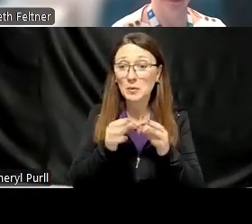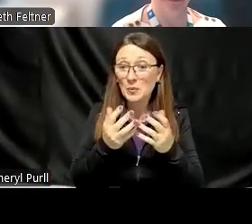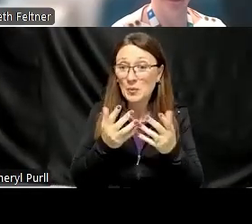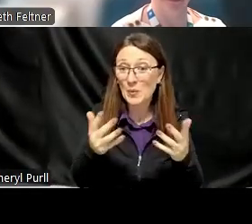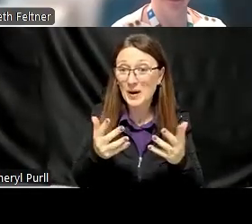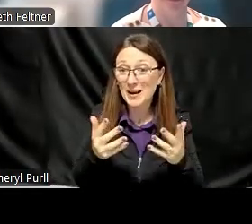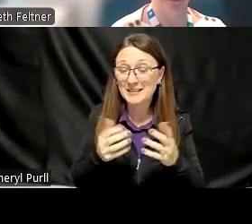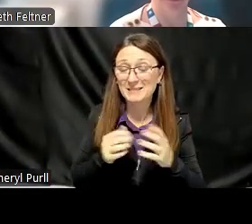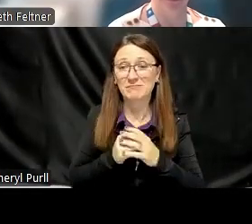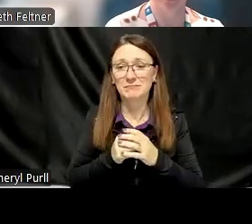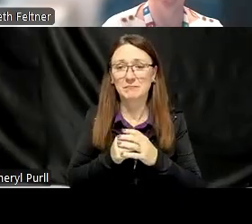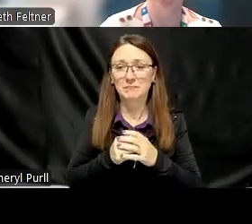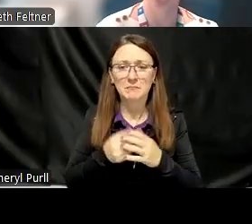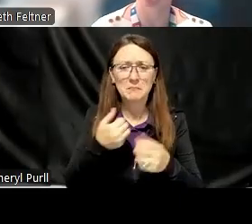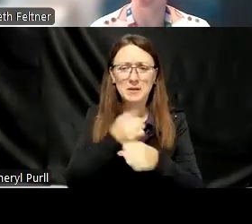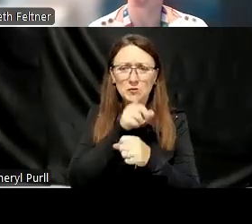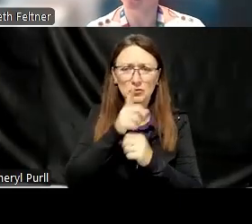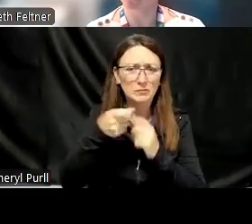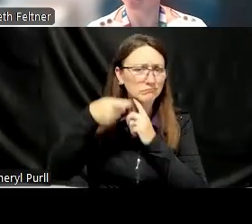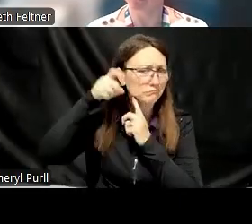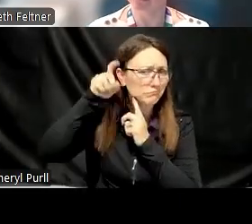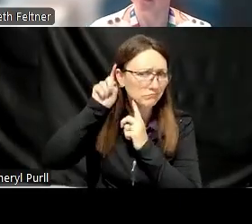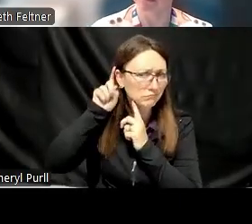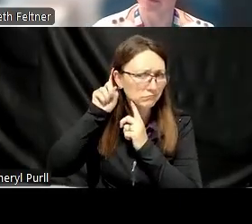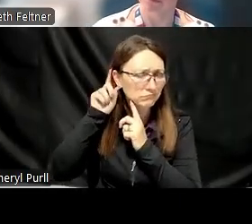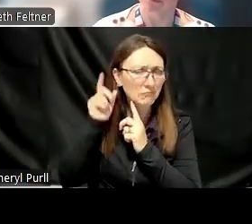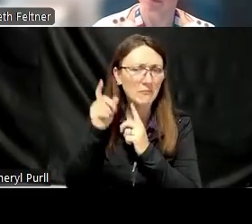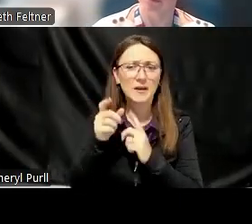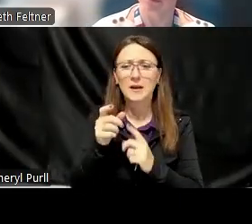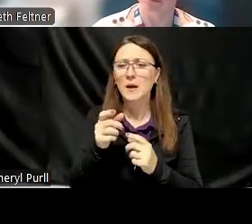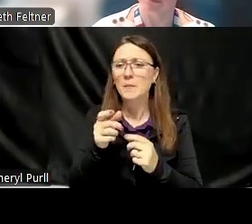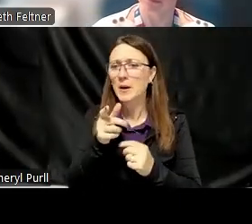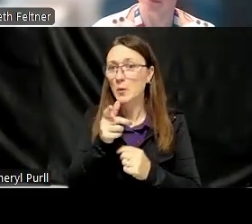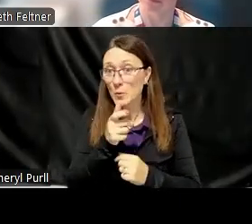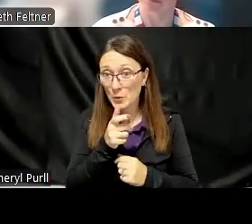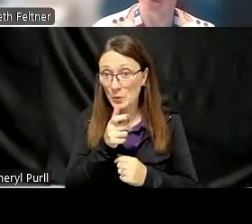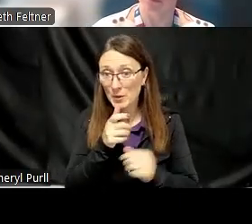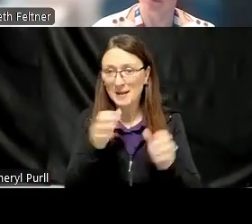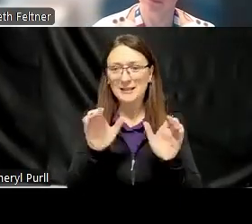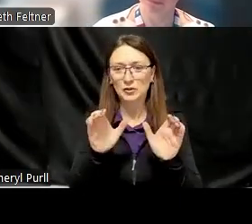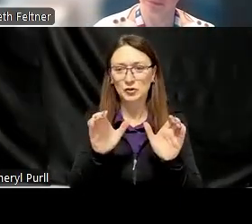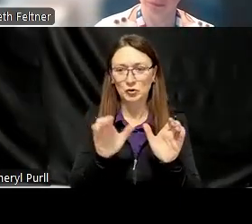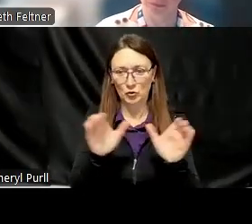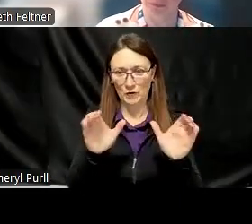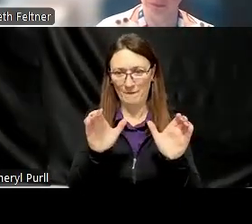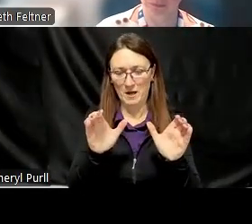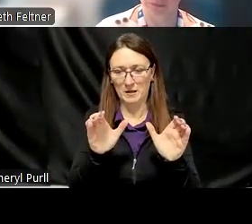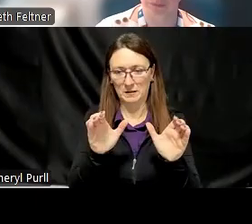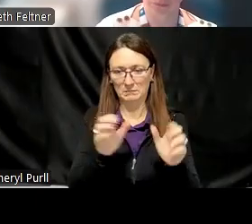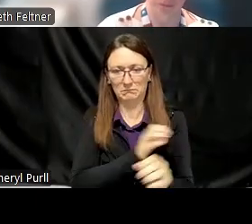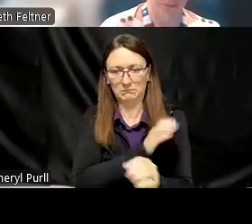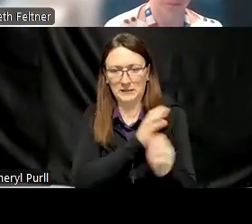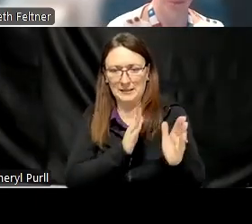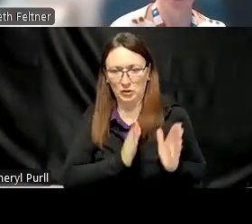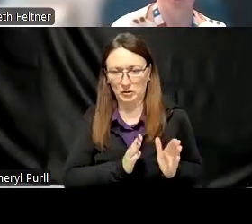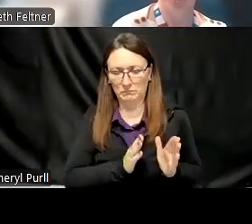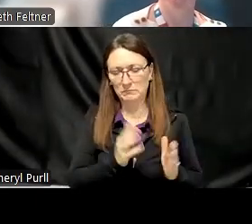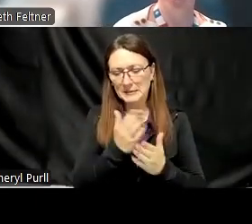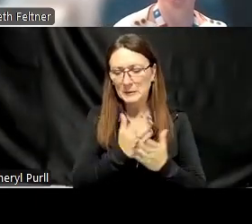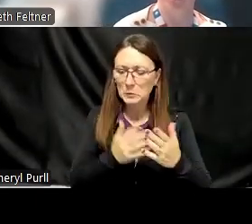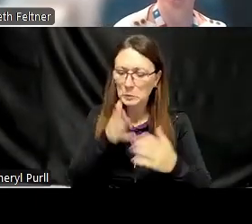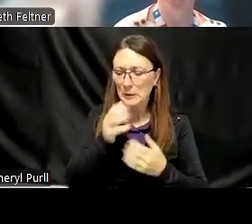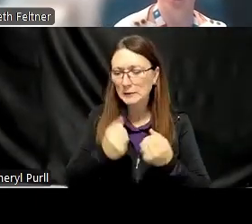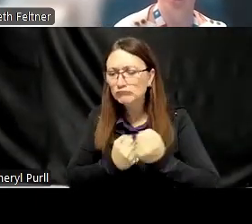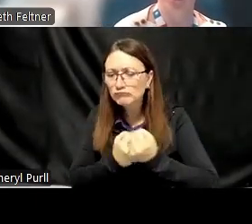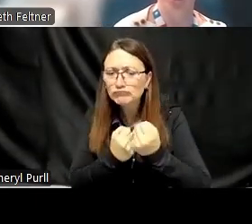of being fitted with hearing aids by a certified clinician, someone who's going to kind of support you through